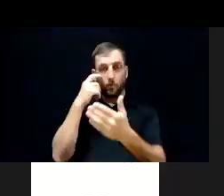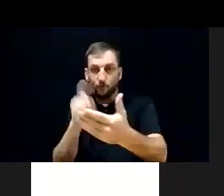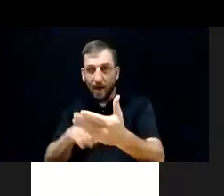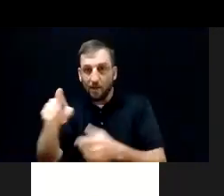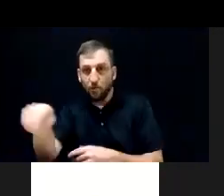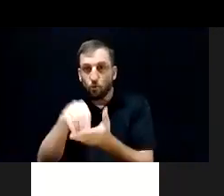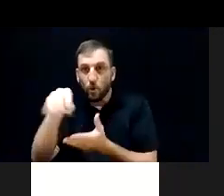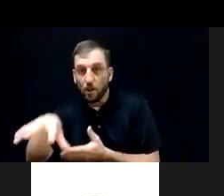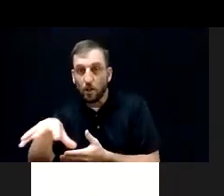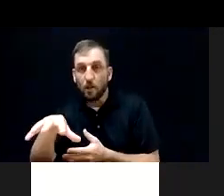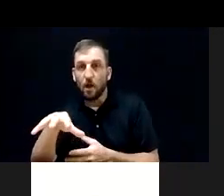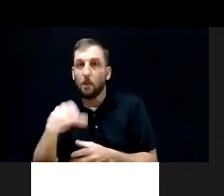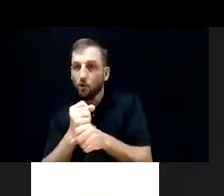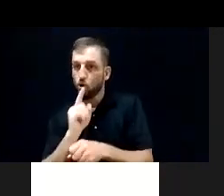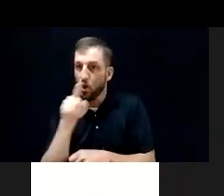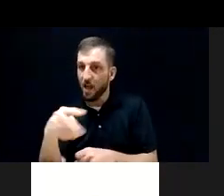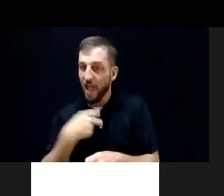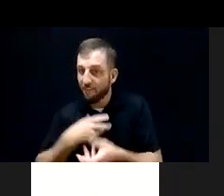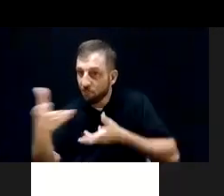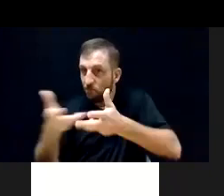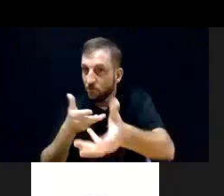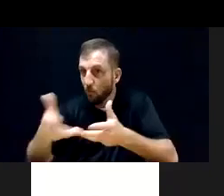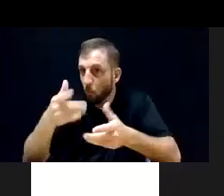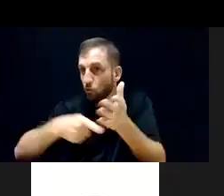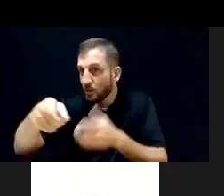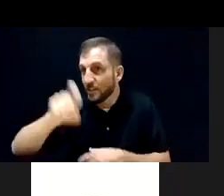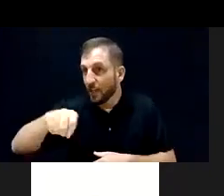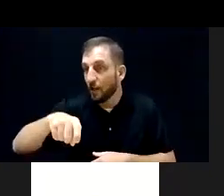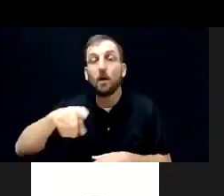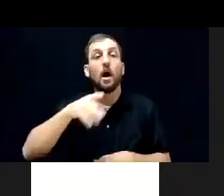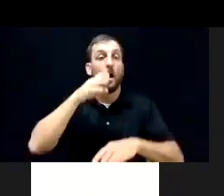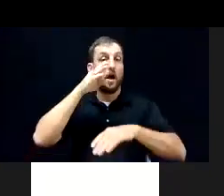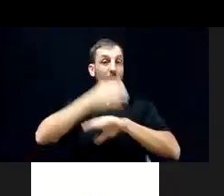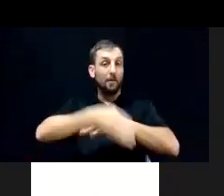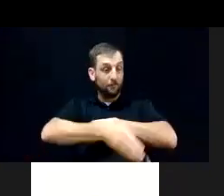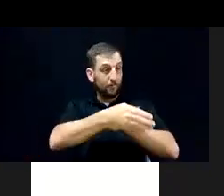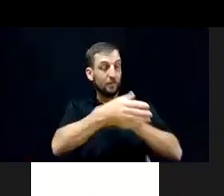you need. But once you move out into the work world, you need to stand up for